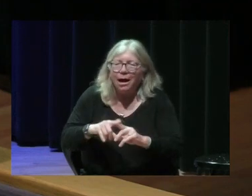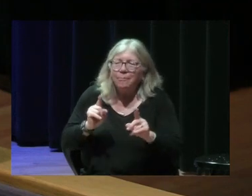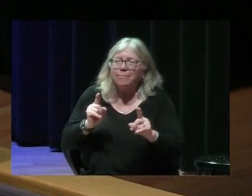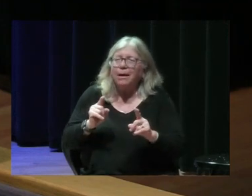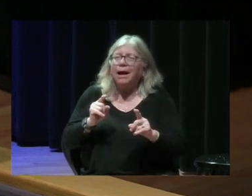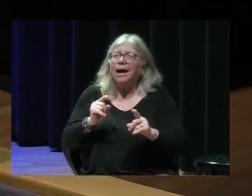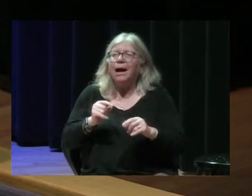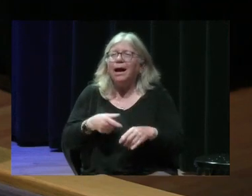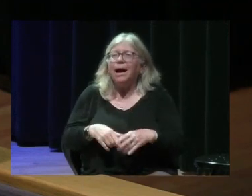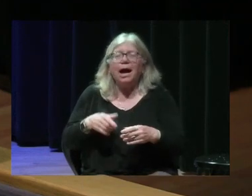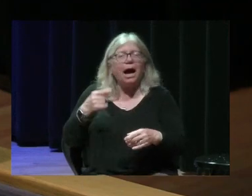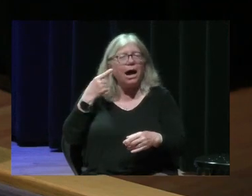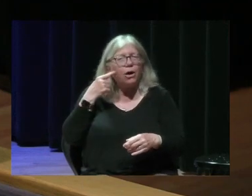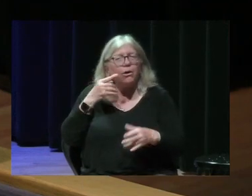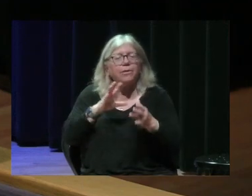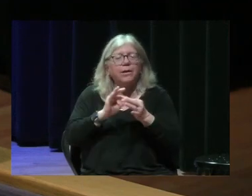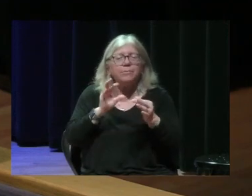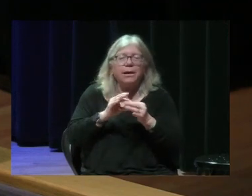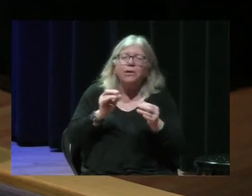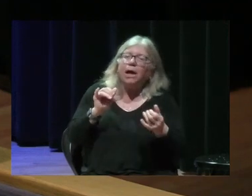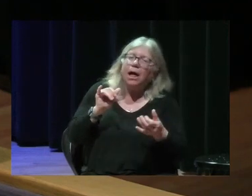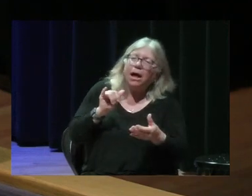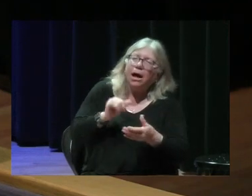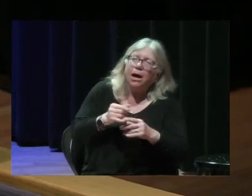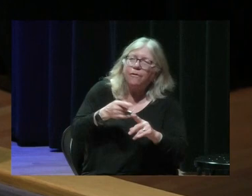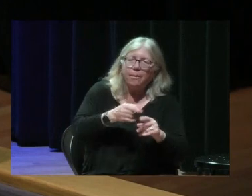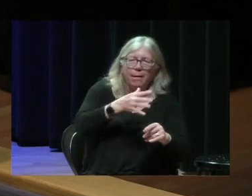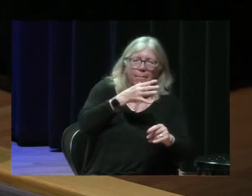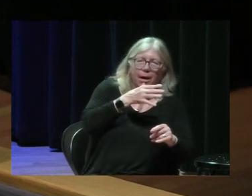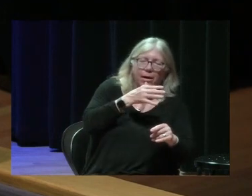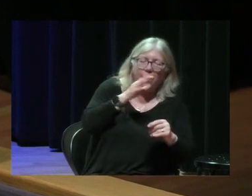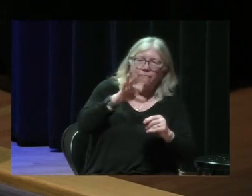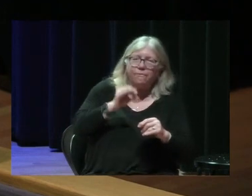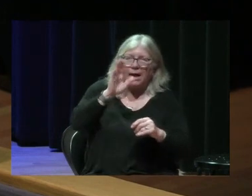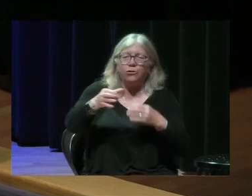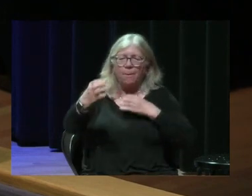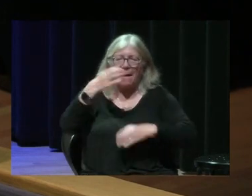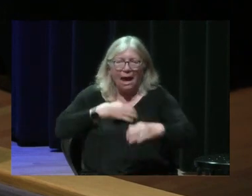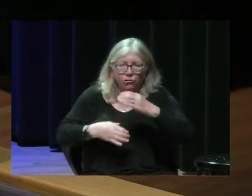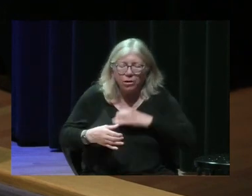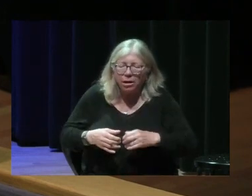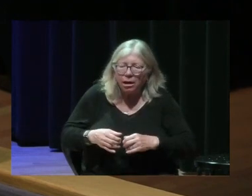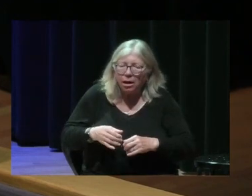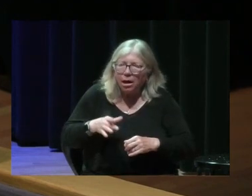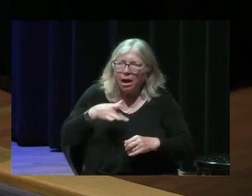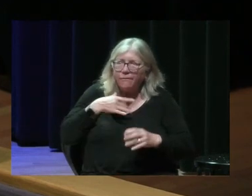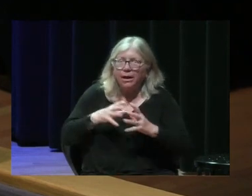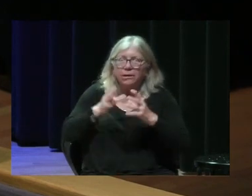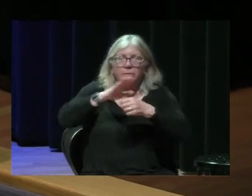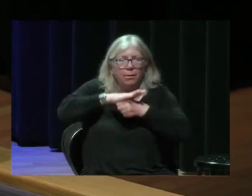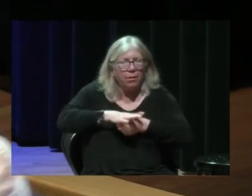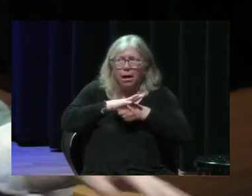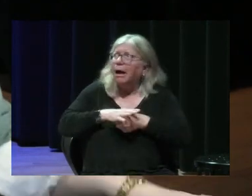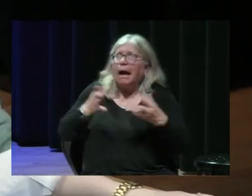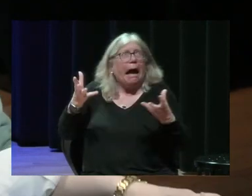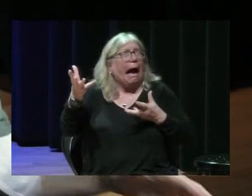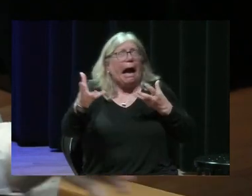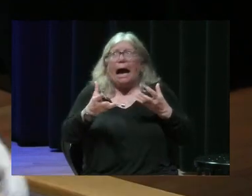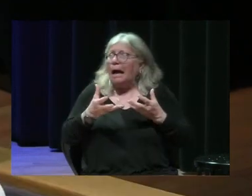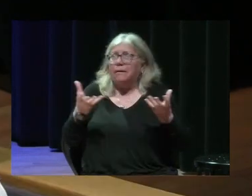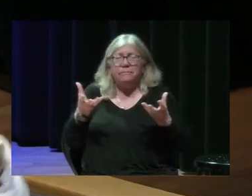ever. But I heard this message that was intended for my mom of, like, find your passion. And it felt like enormous pressure. Like, well, I better figure it out